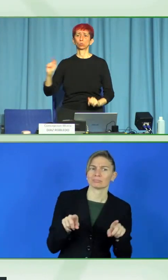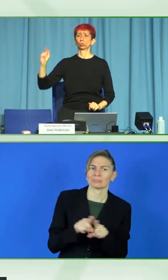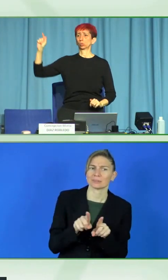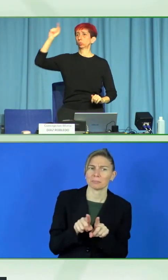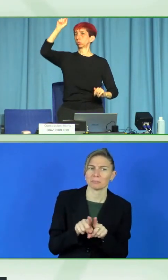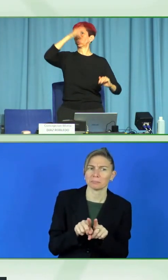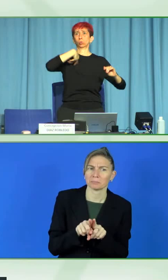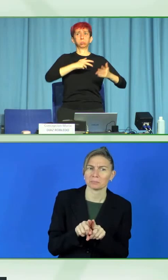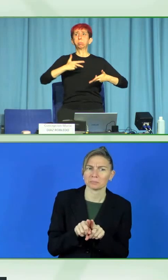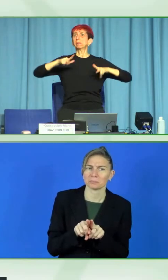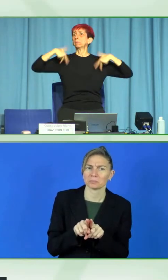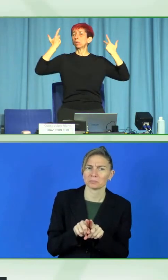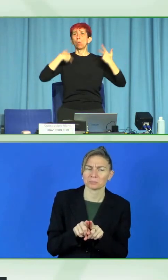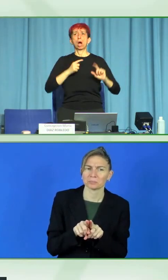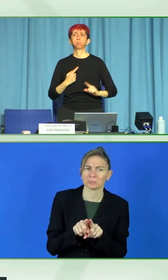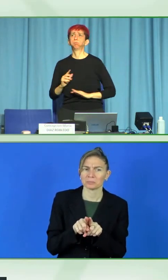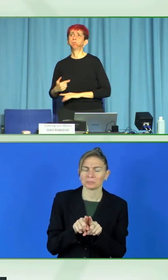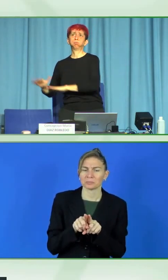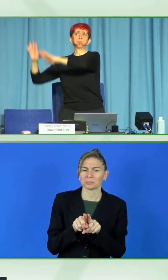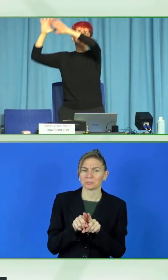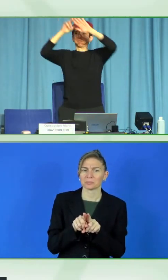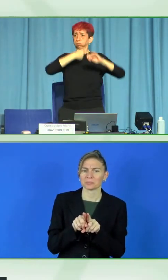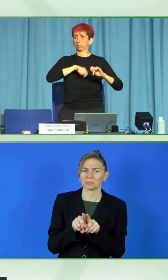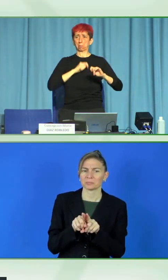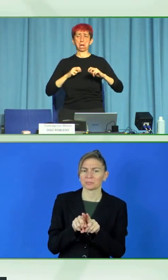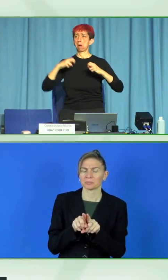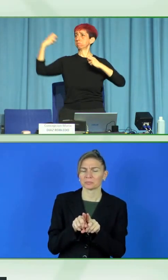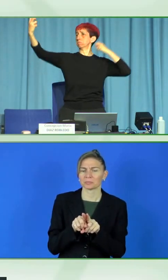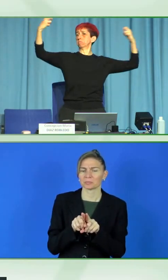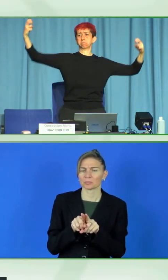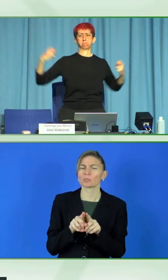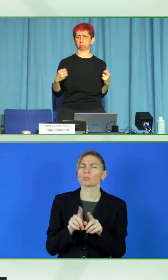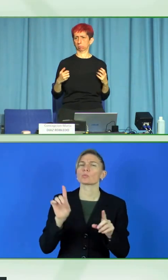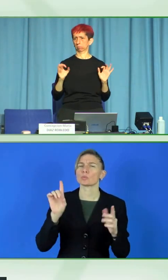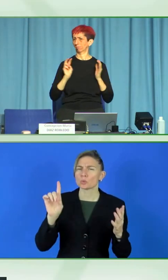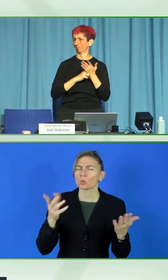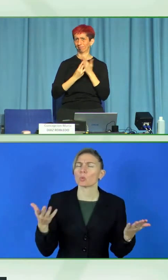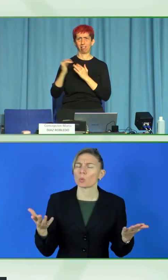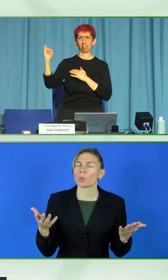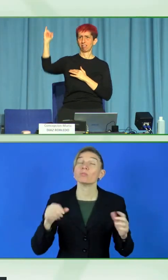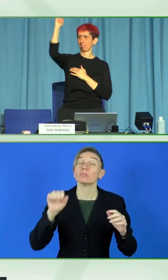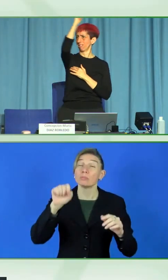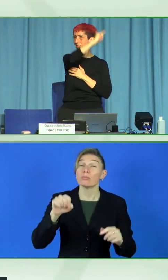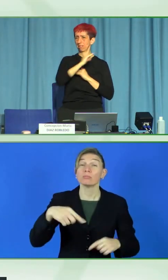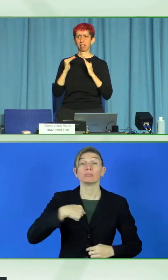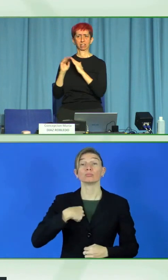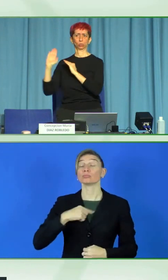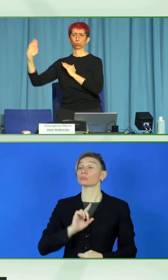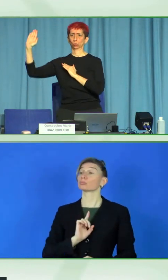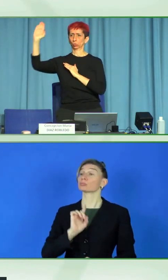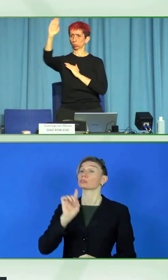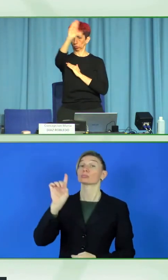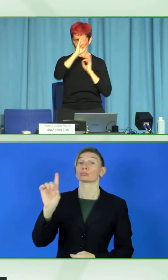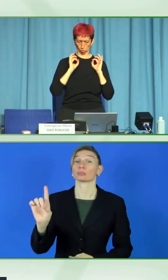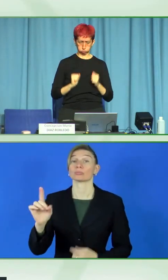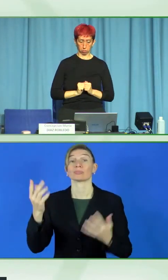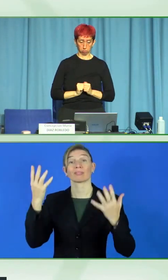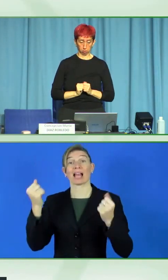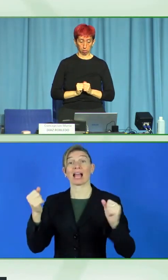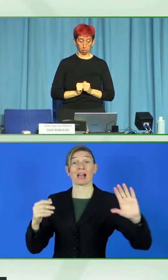provides a virtual interpreter, so they can work wherever they